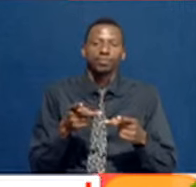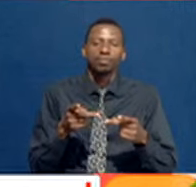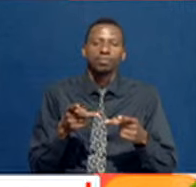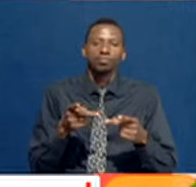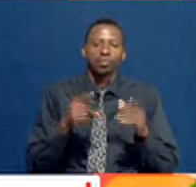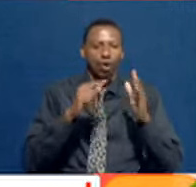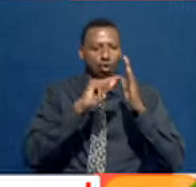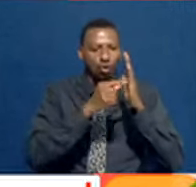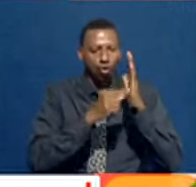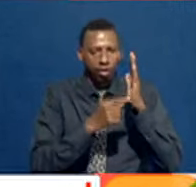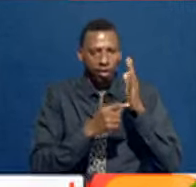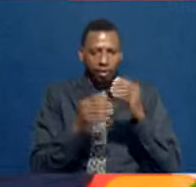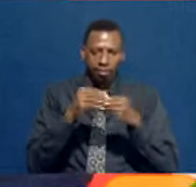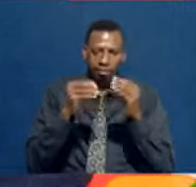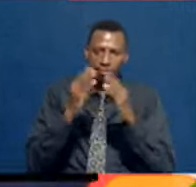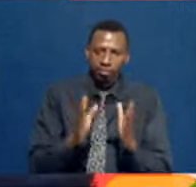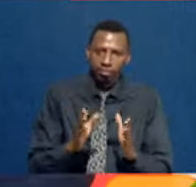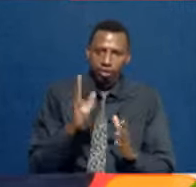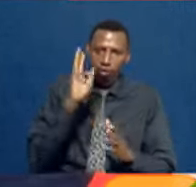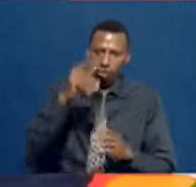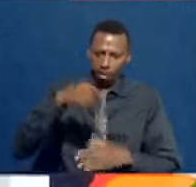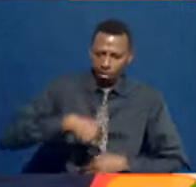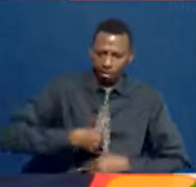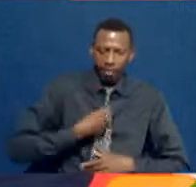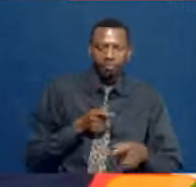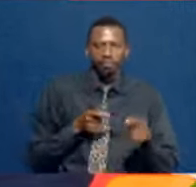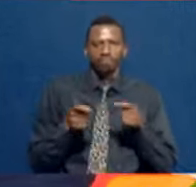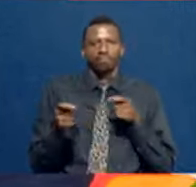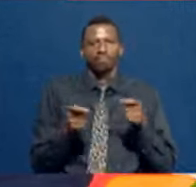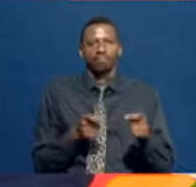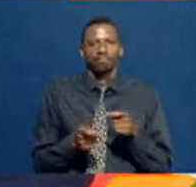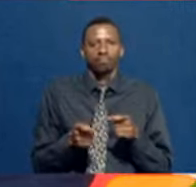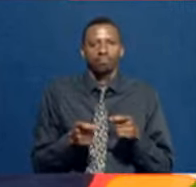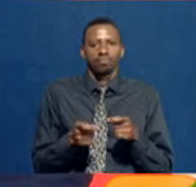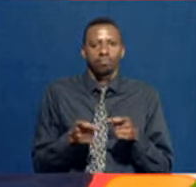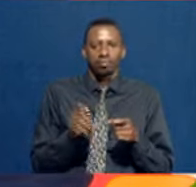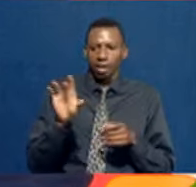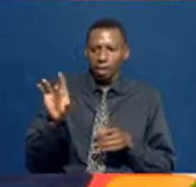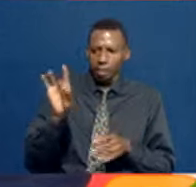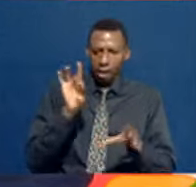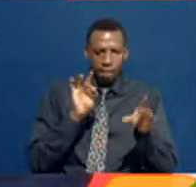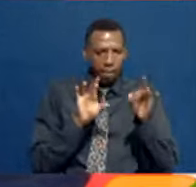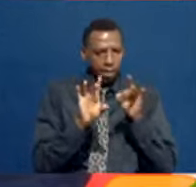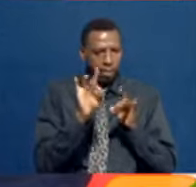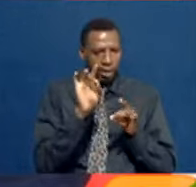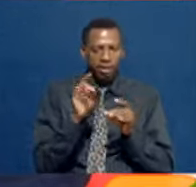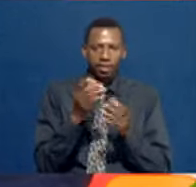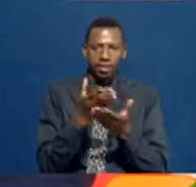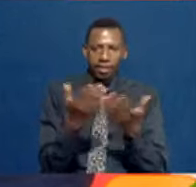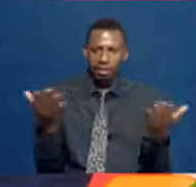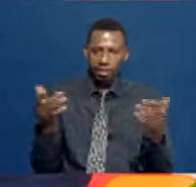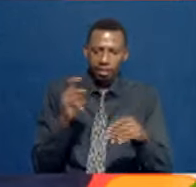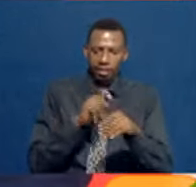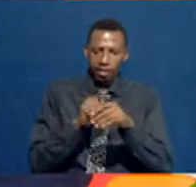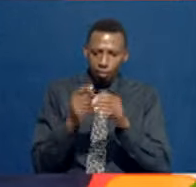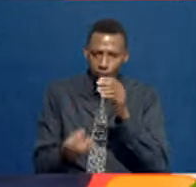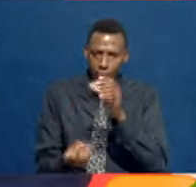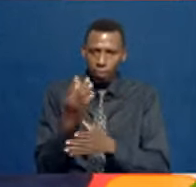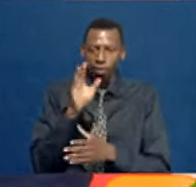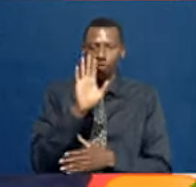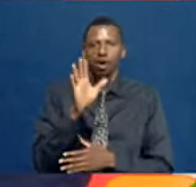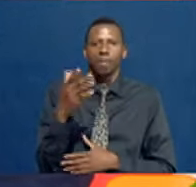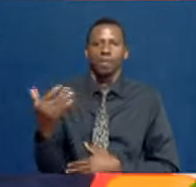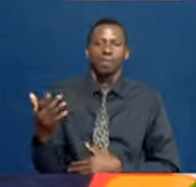a content creator will self-regulate, pick out some of those elements as you upload the document.